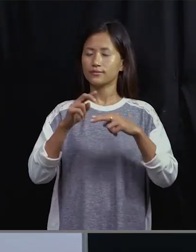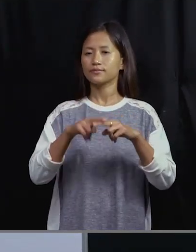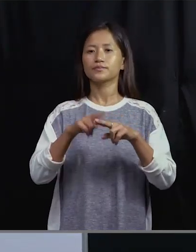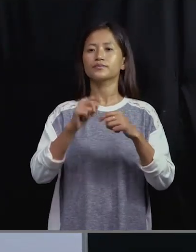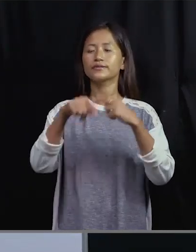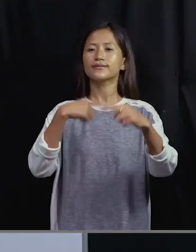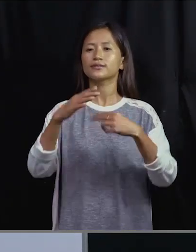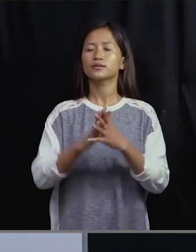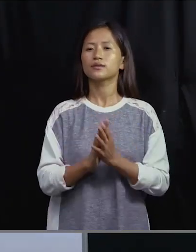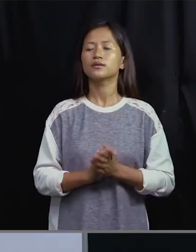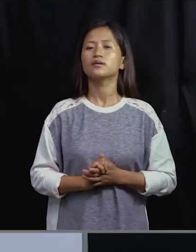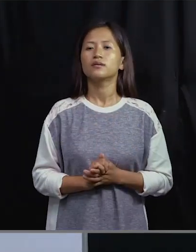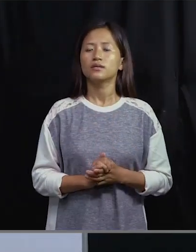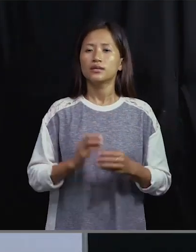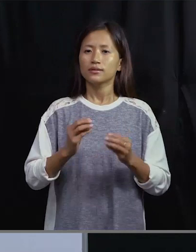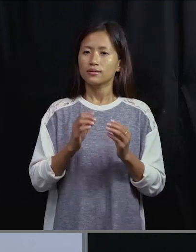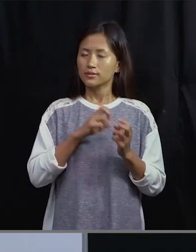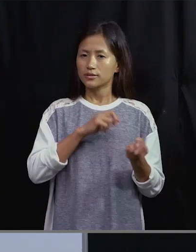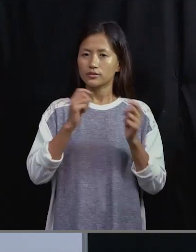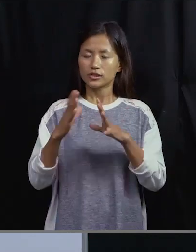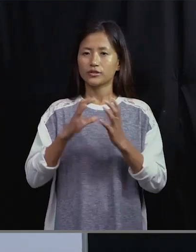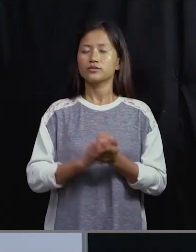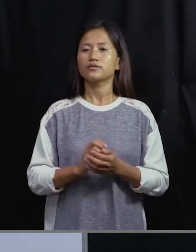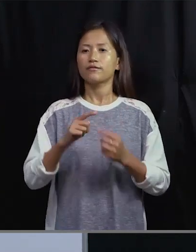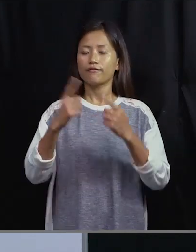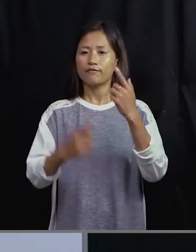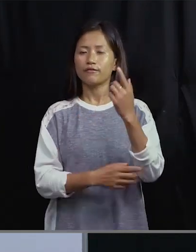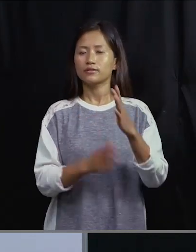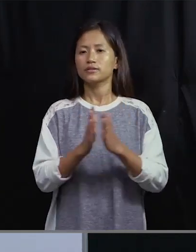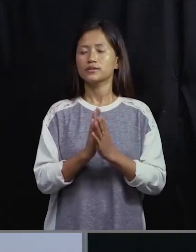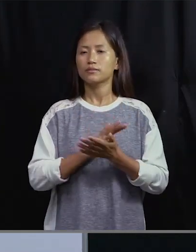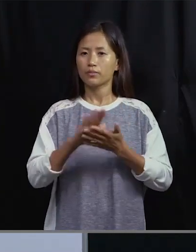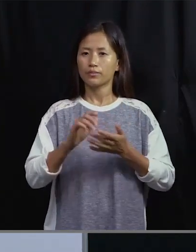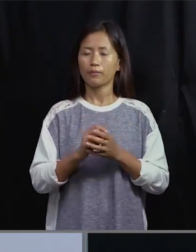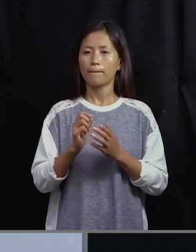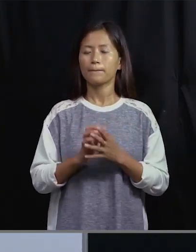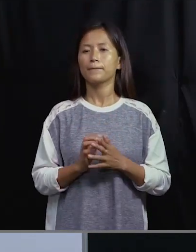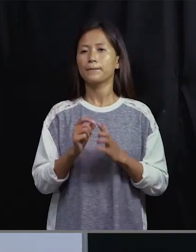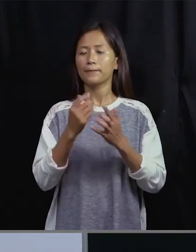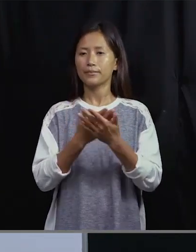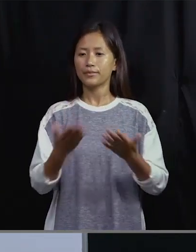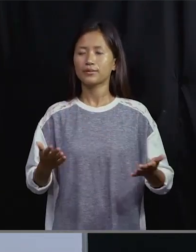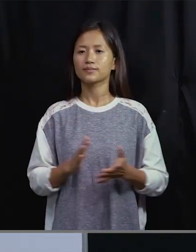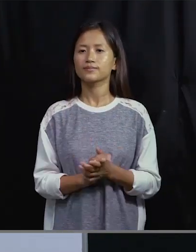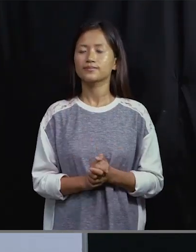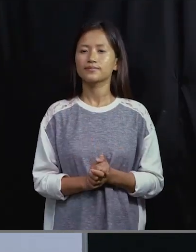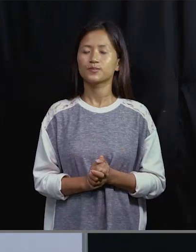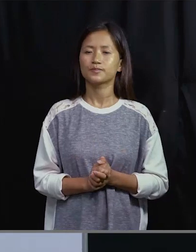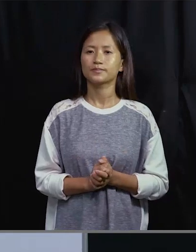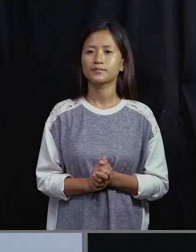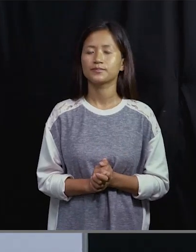which is being produced by the primary industry converts it into a final product. Now under secondary industry, there are two